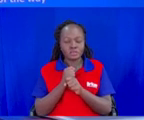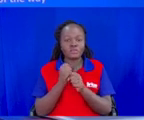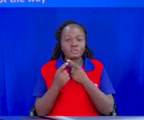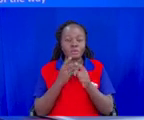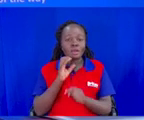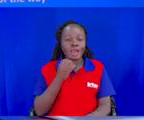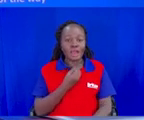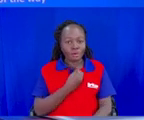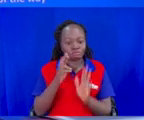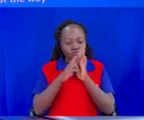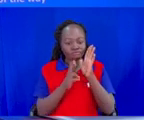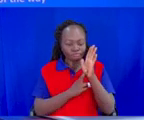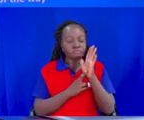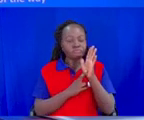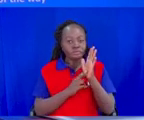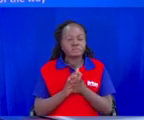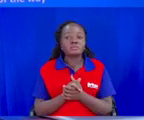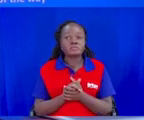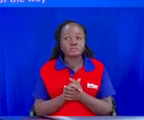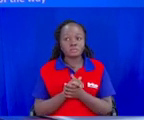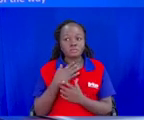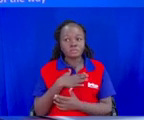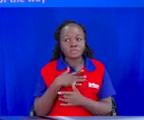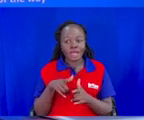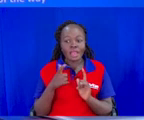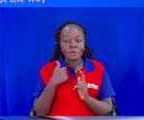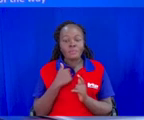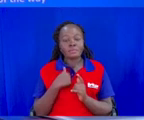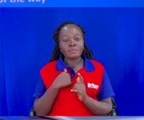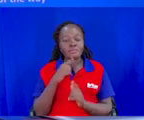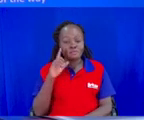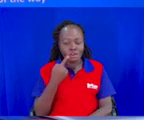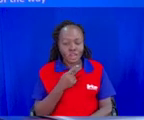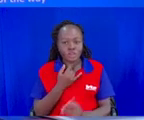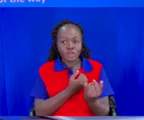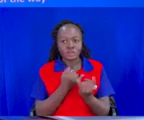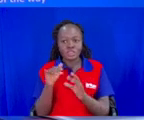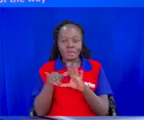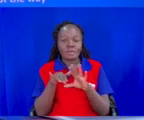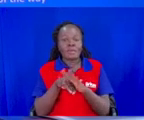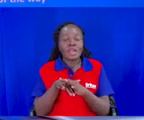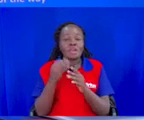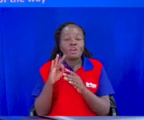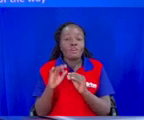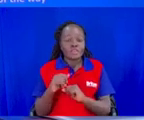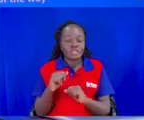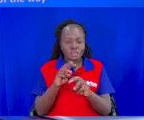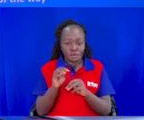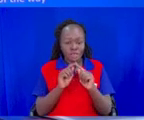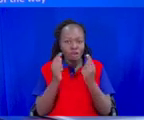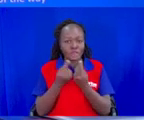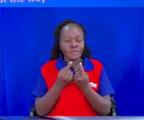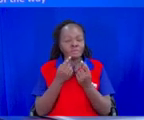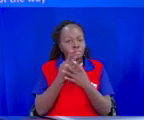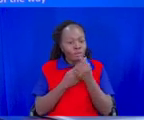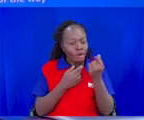regulatory perspective. Allow me first to introduce members of the executive management team who are both here and also those